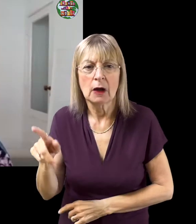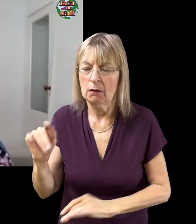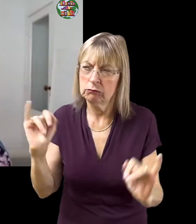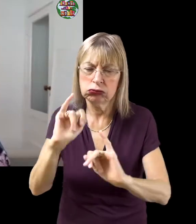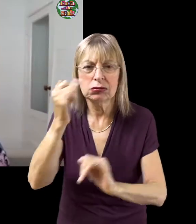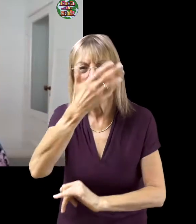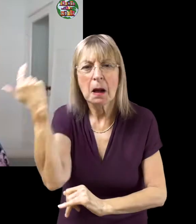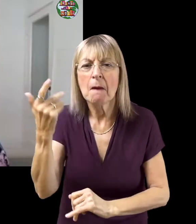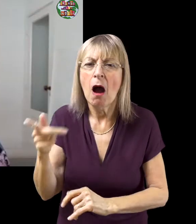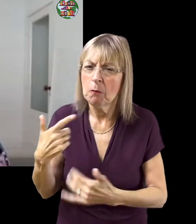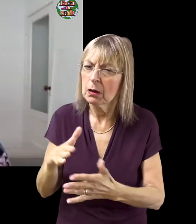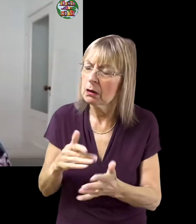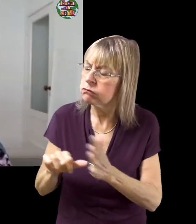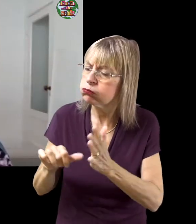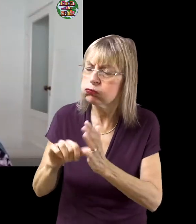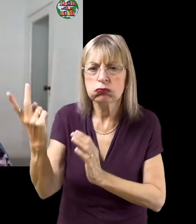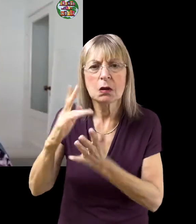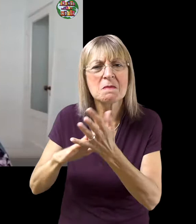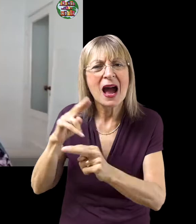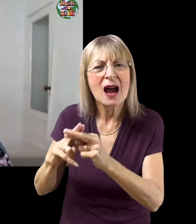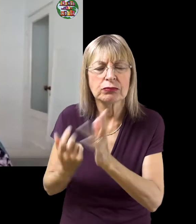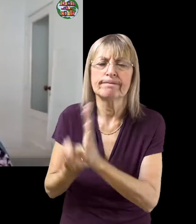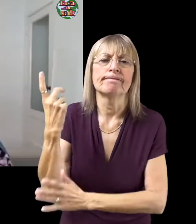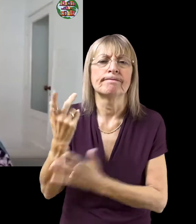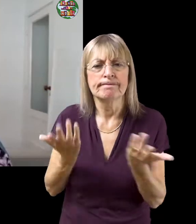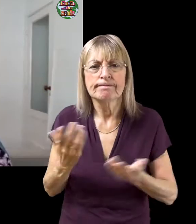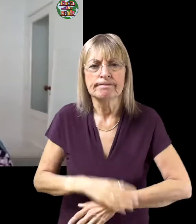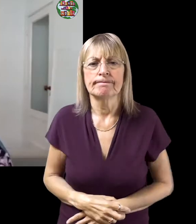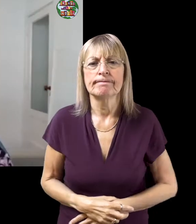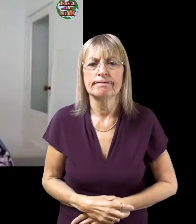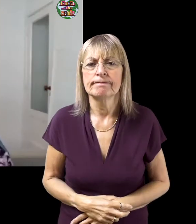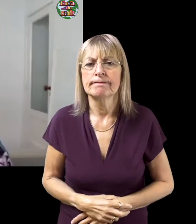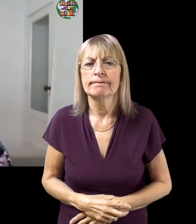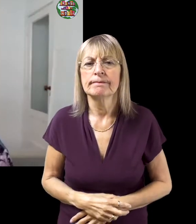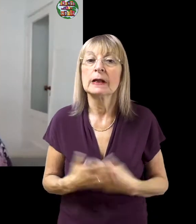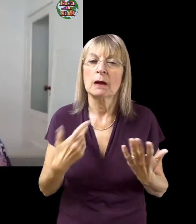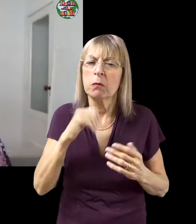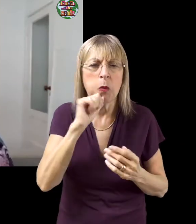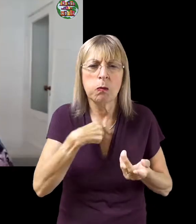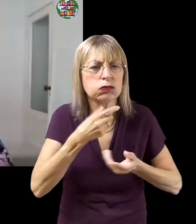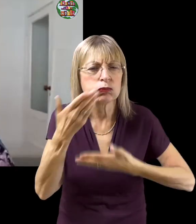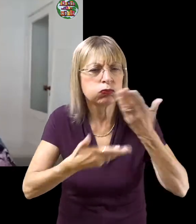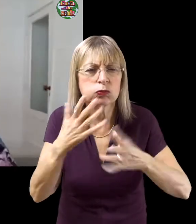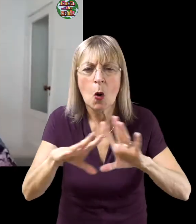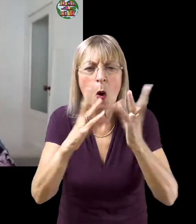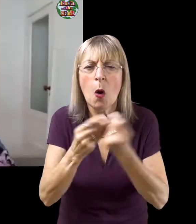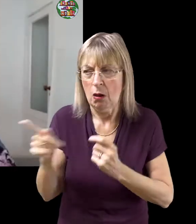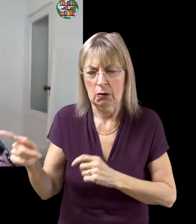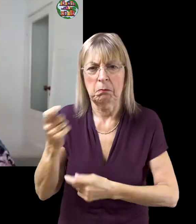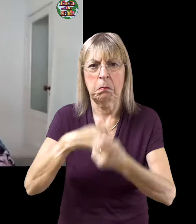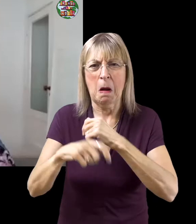12-year-old girl, and she just had the worst summer of her life. And something happened to her parents. I'm not going to tell